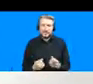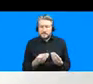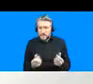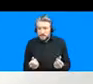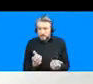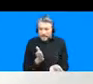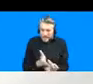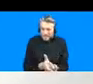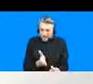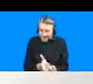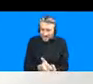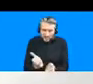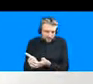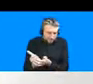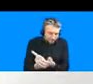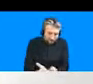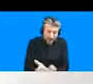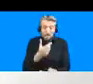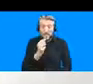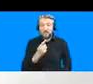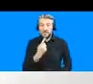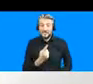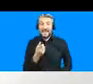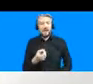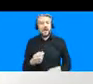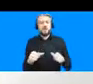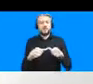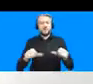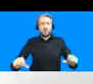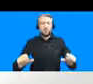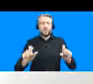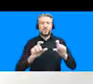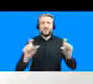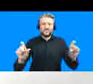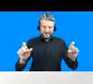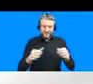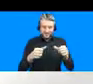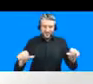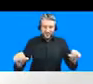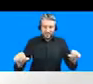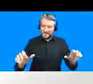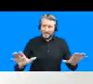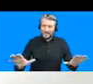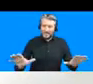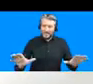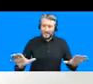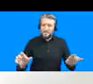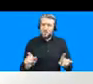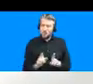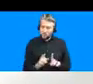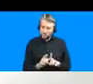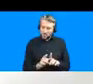branded as solutions to the pandemic have tended to overshadow a critical view of whether